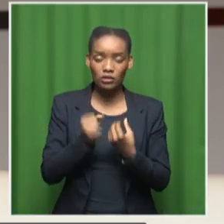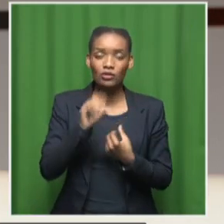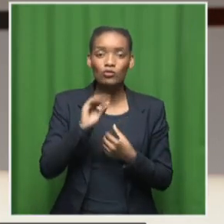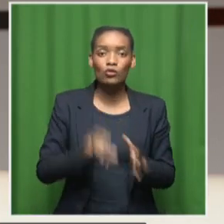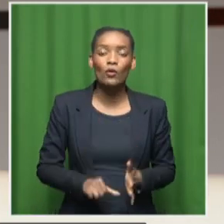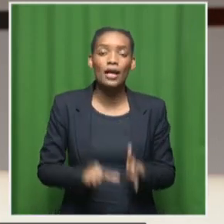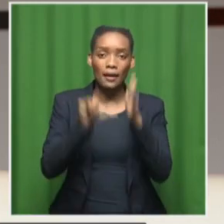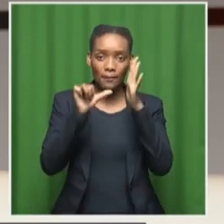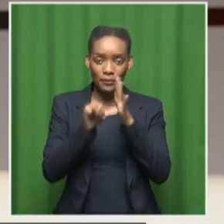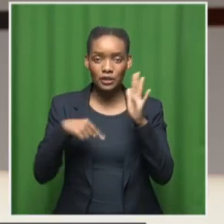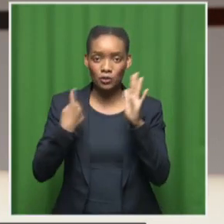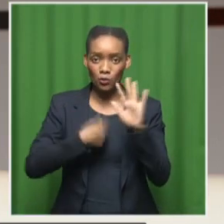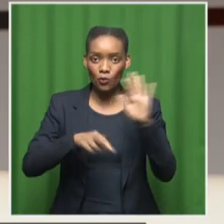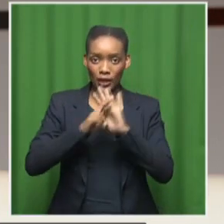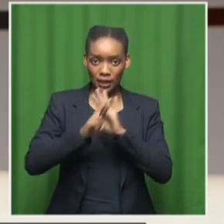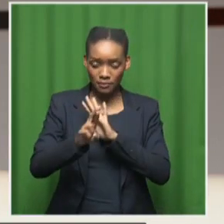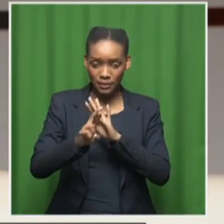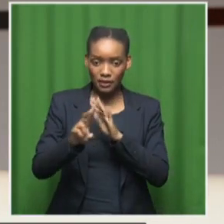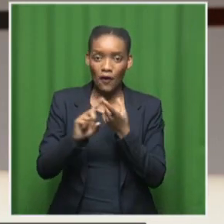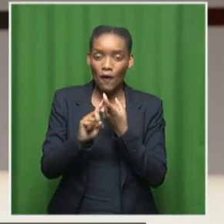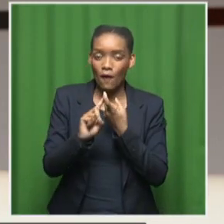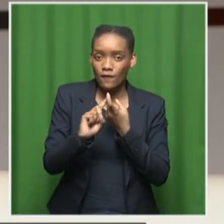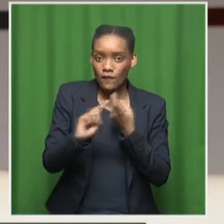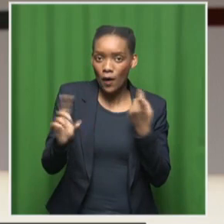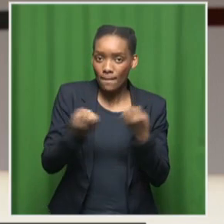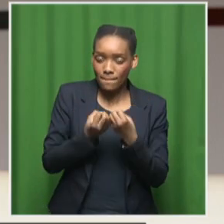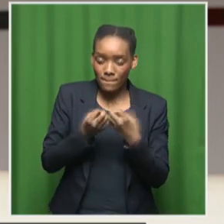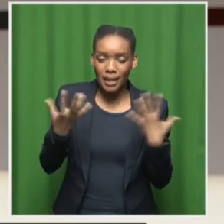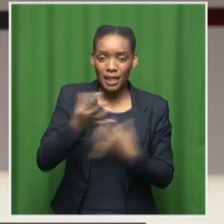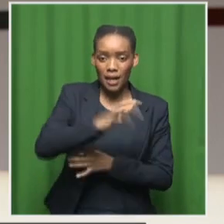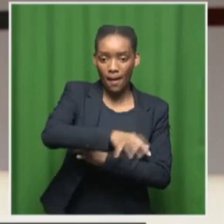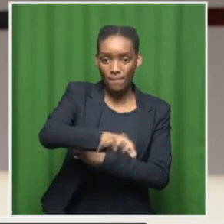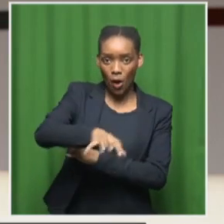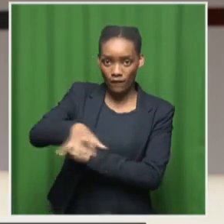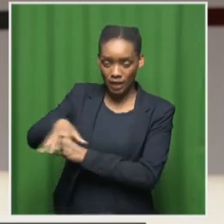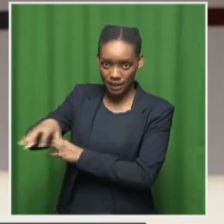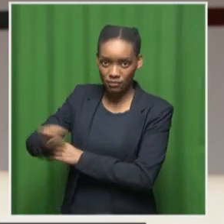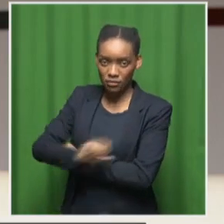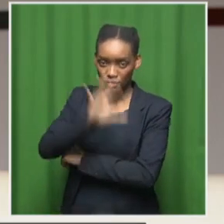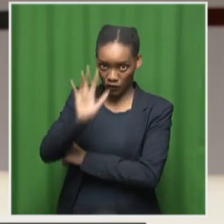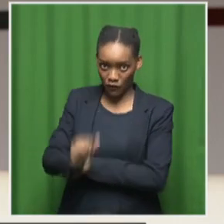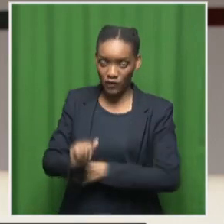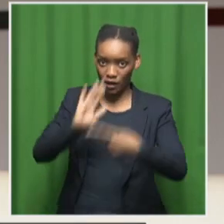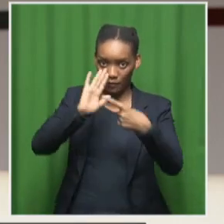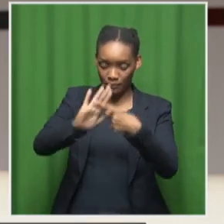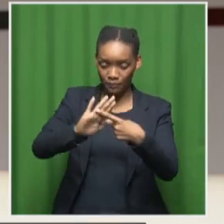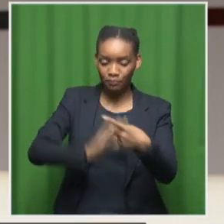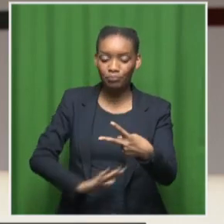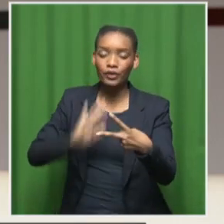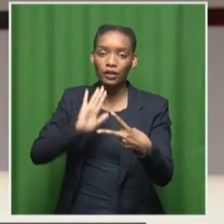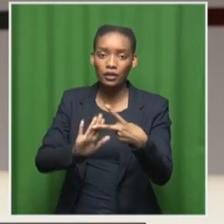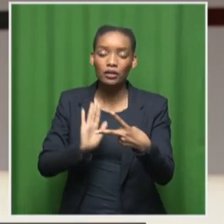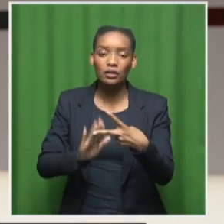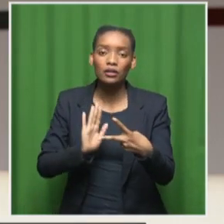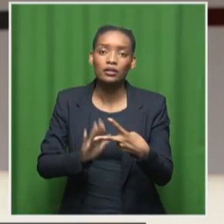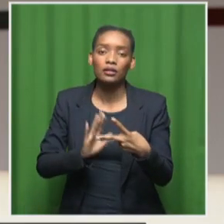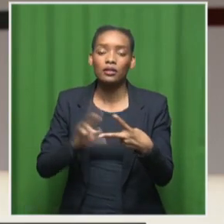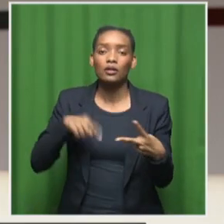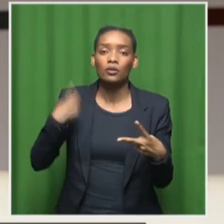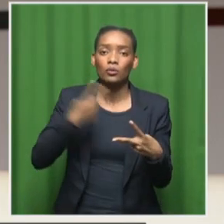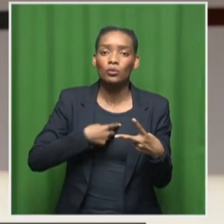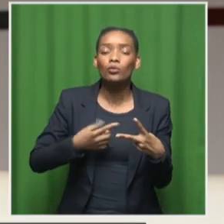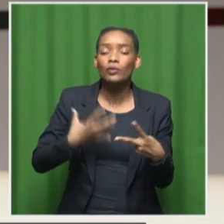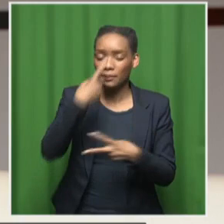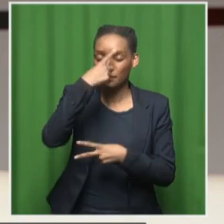us that we had representation from as many provinces as possible. Okay. So that's one. Another one is that we